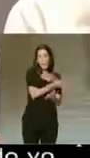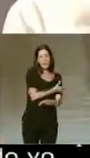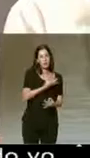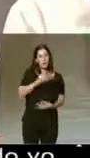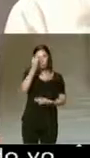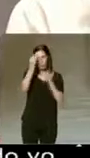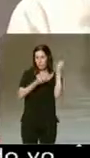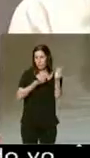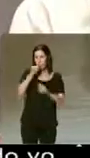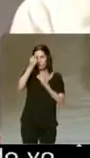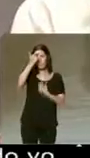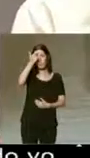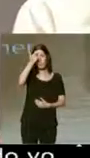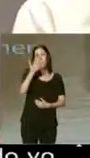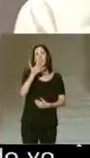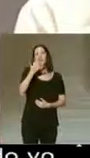me,